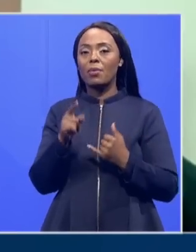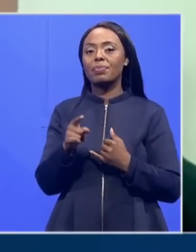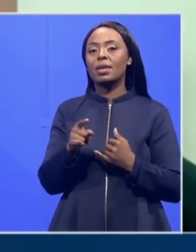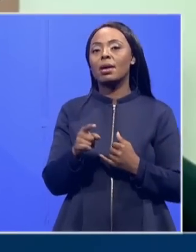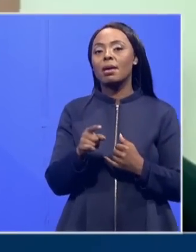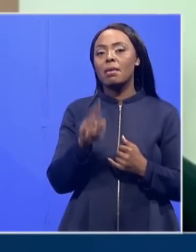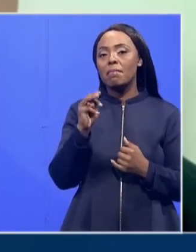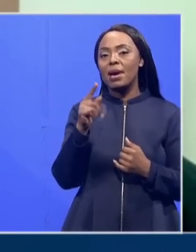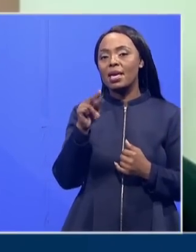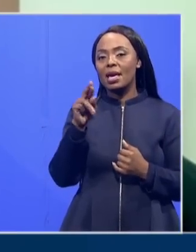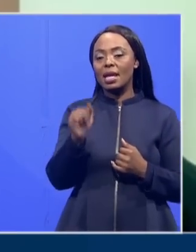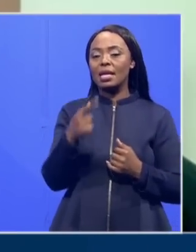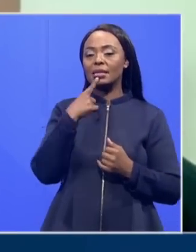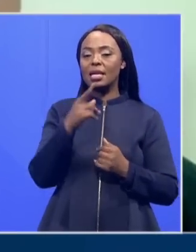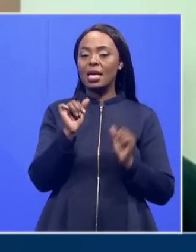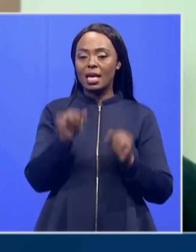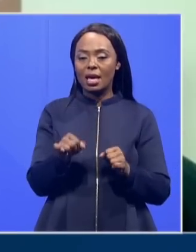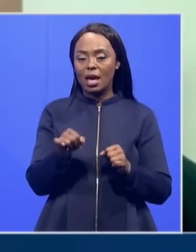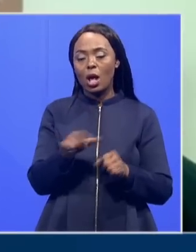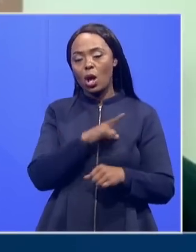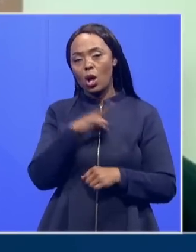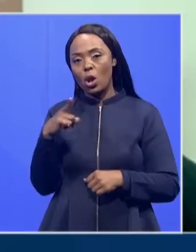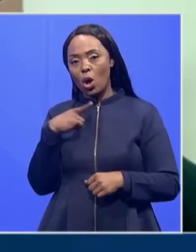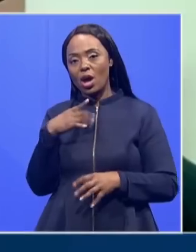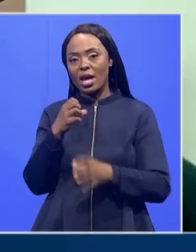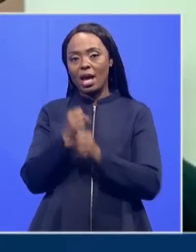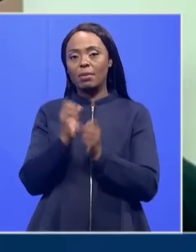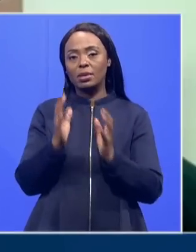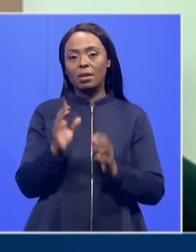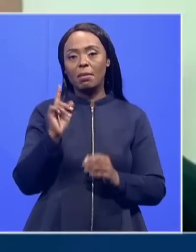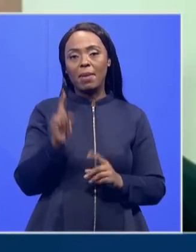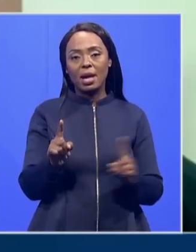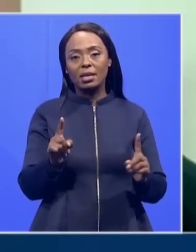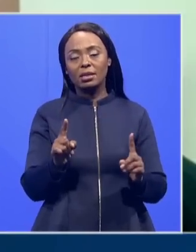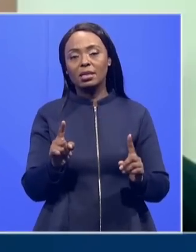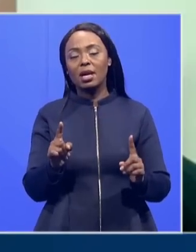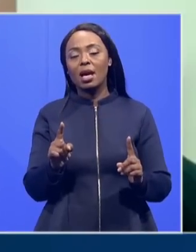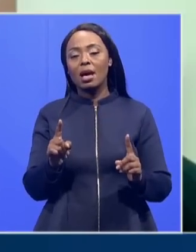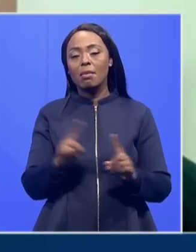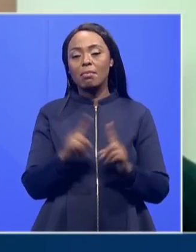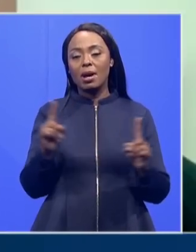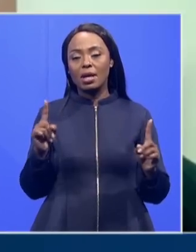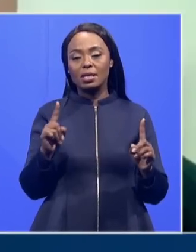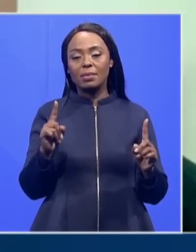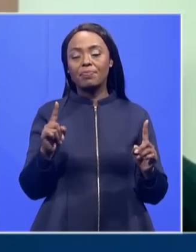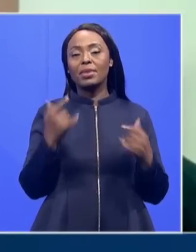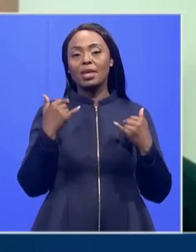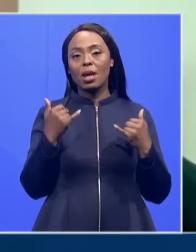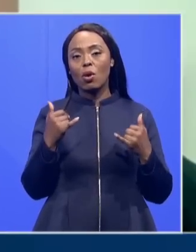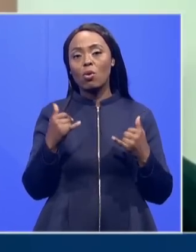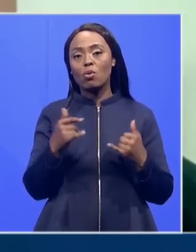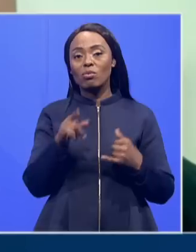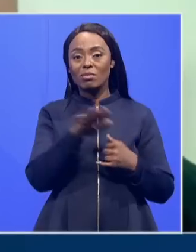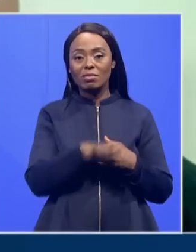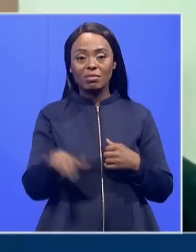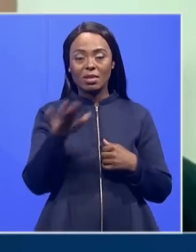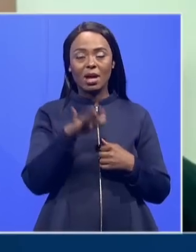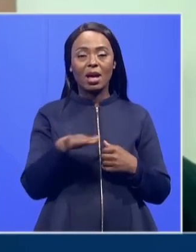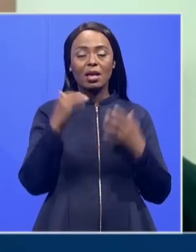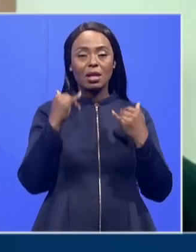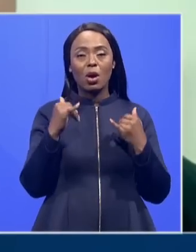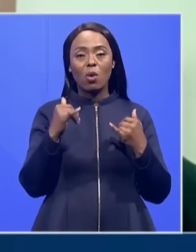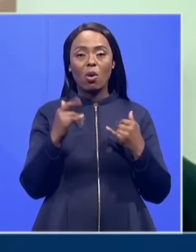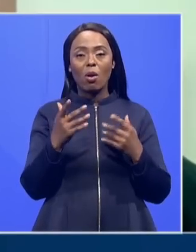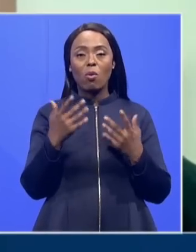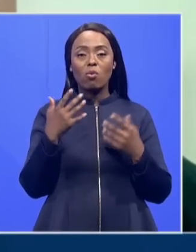that, so it's a long caption, but right at the end of that caption, he says that these immunities do not override any warrant